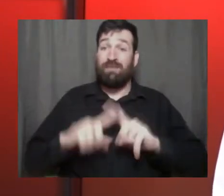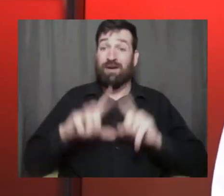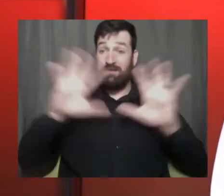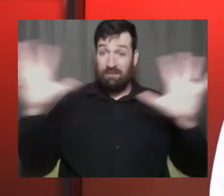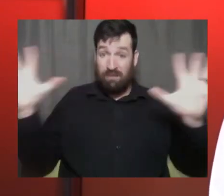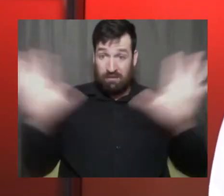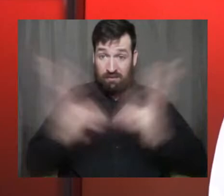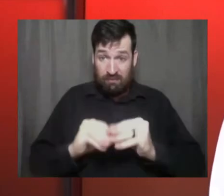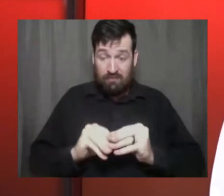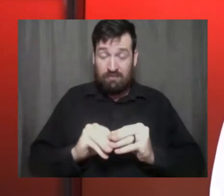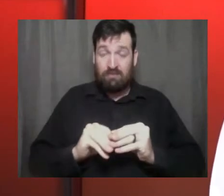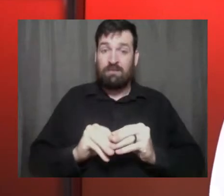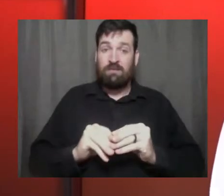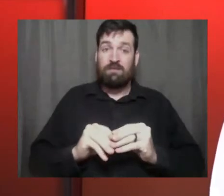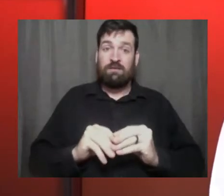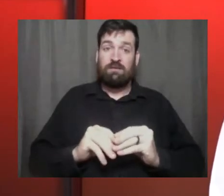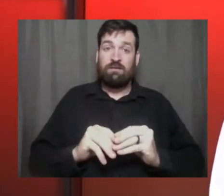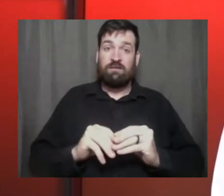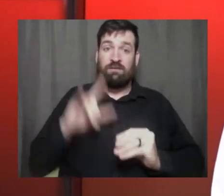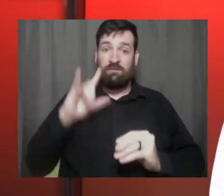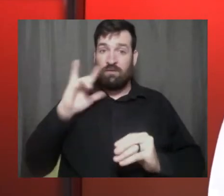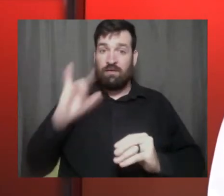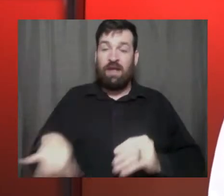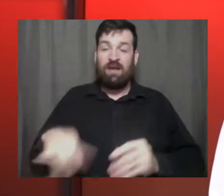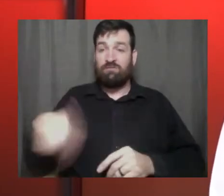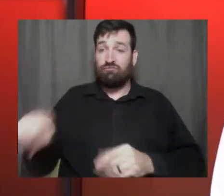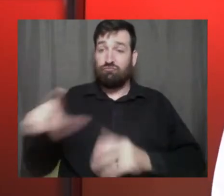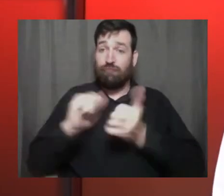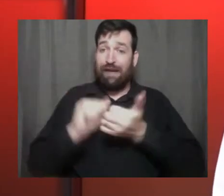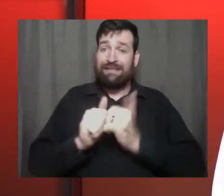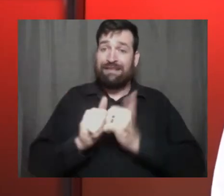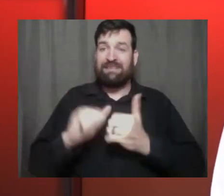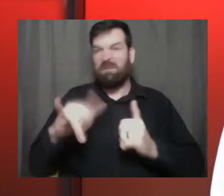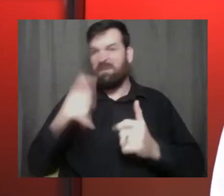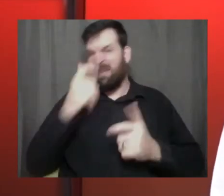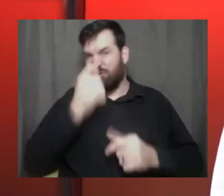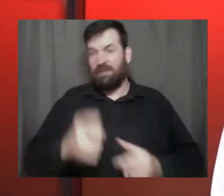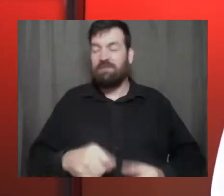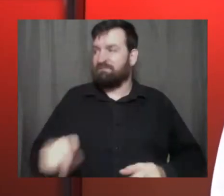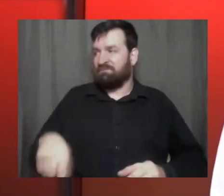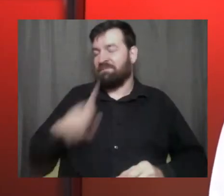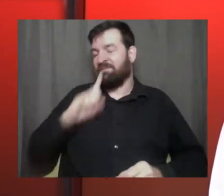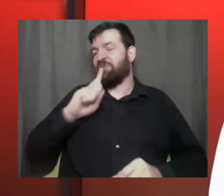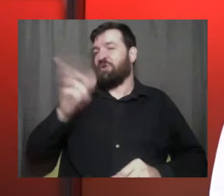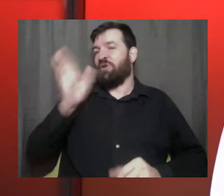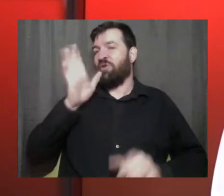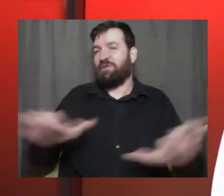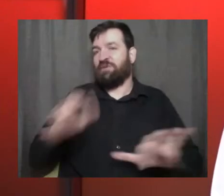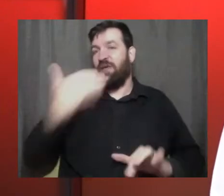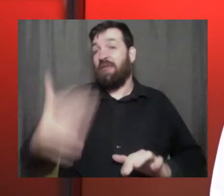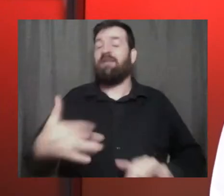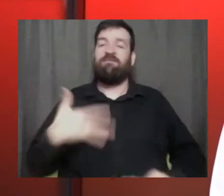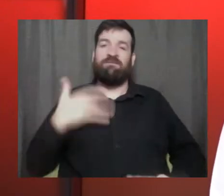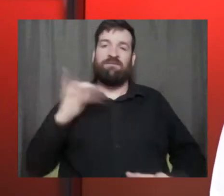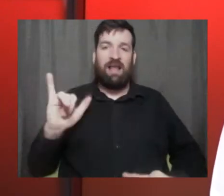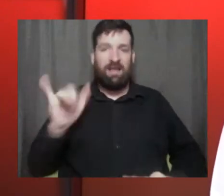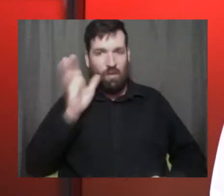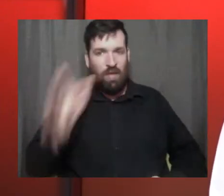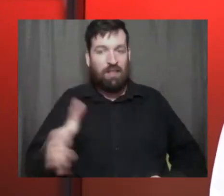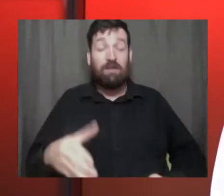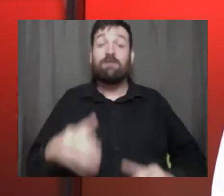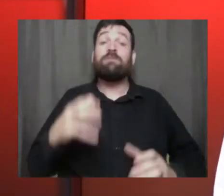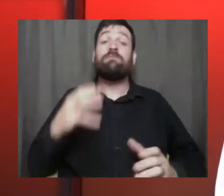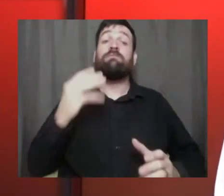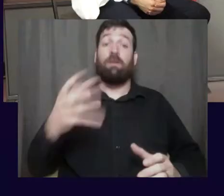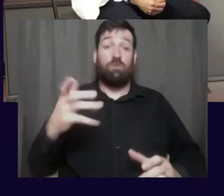do one of these races would be interesting. I'm sure you'll do well. I feel like you're going to do it, and we want pictures. By the way, do you golf? I